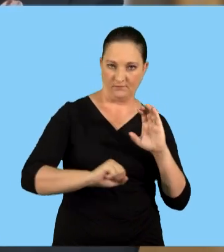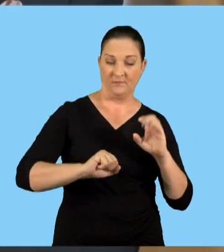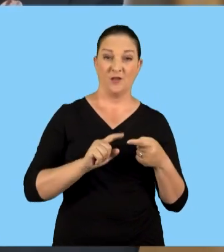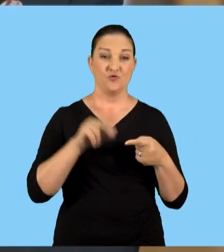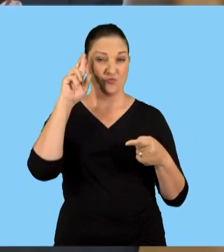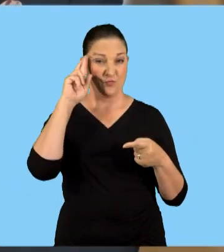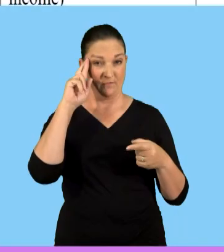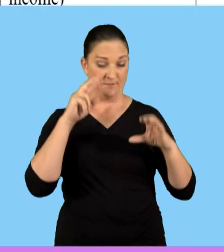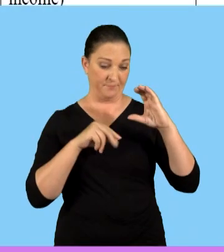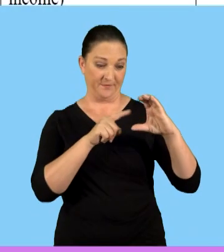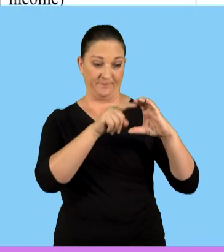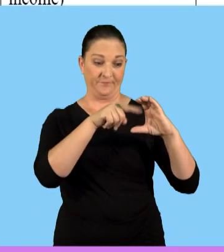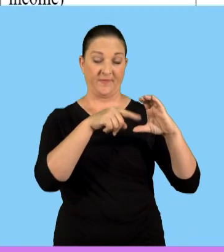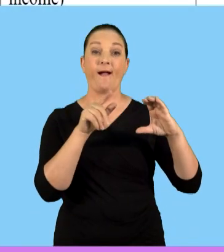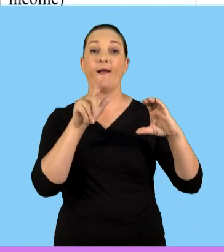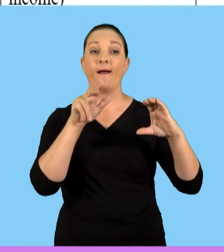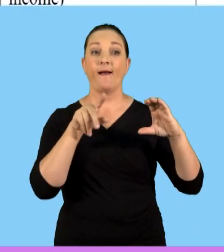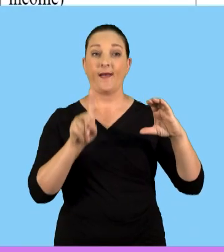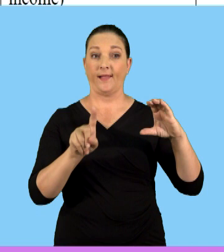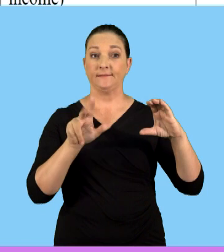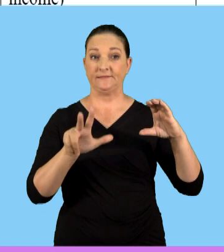income, which is